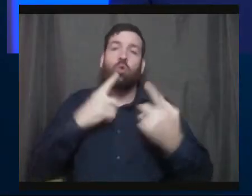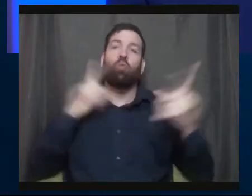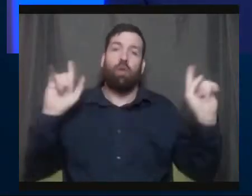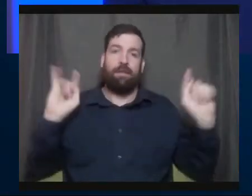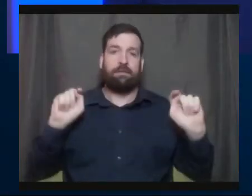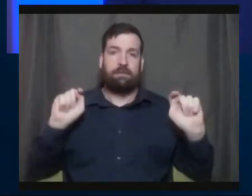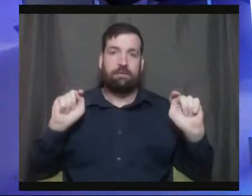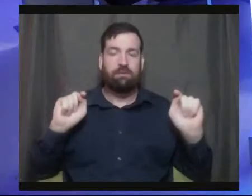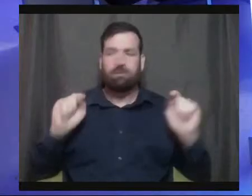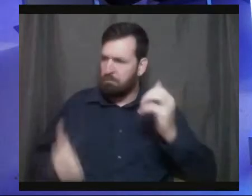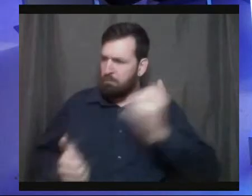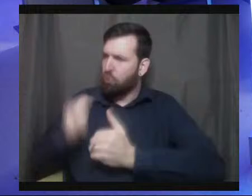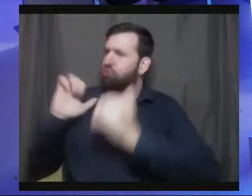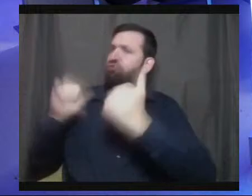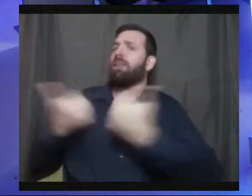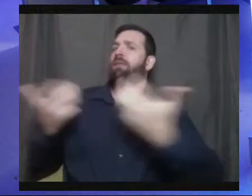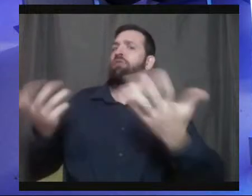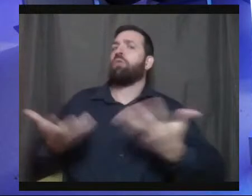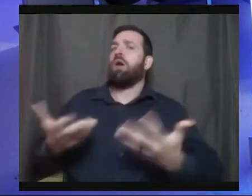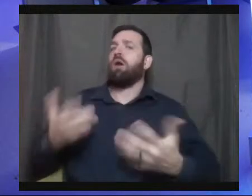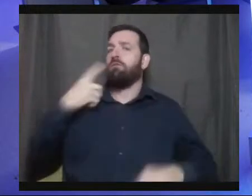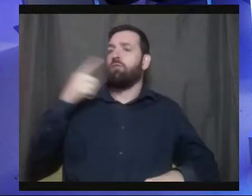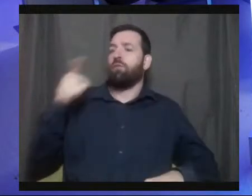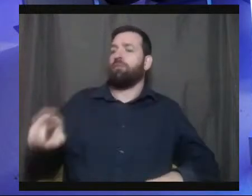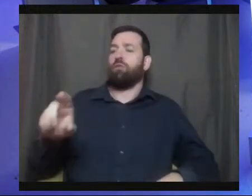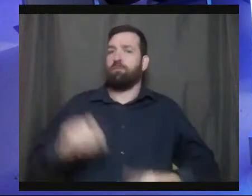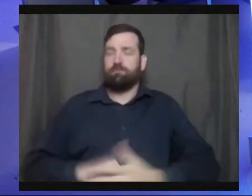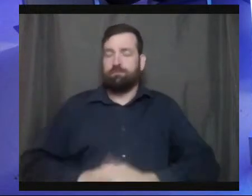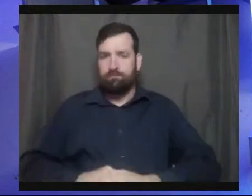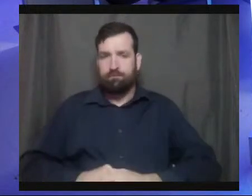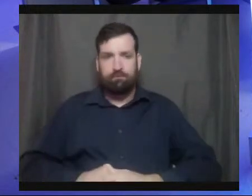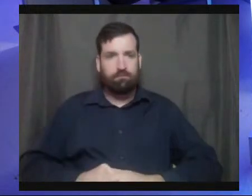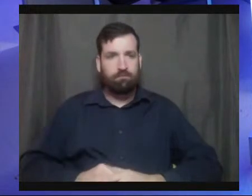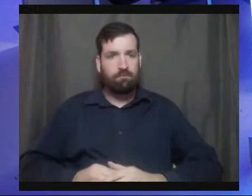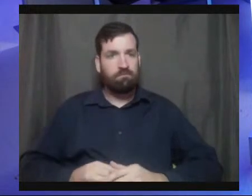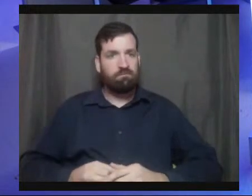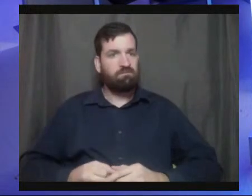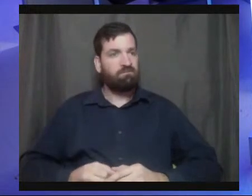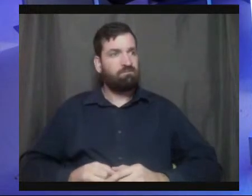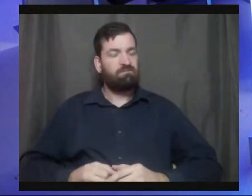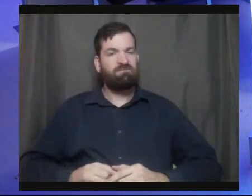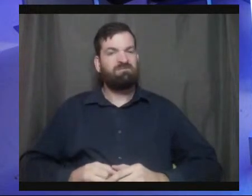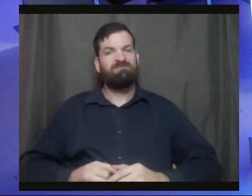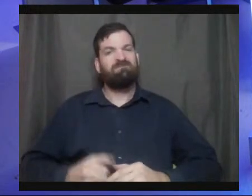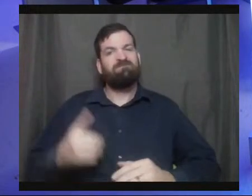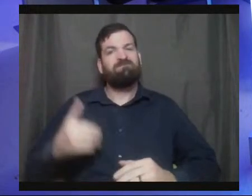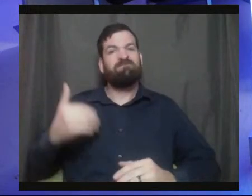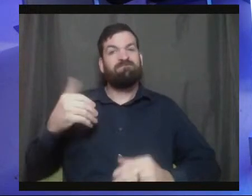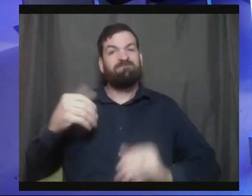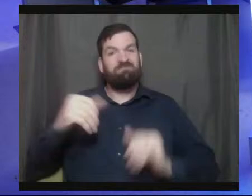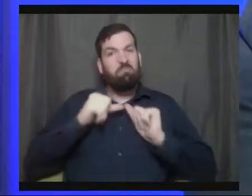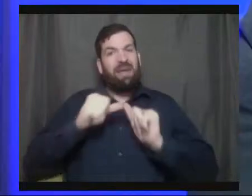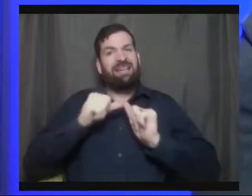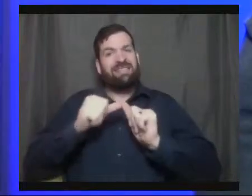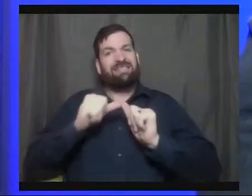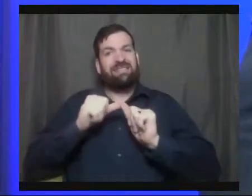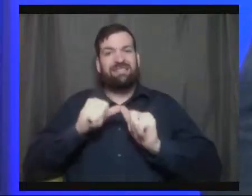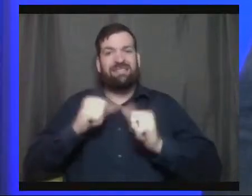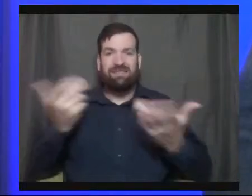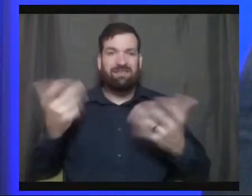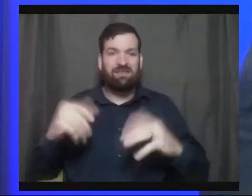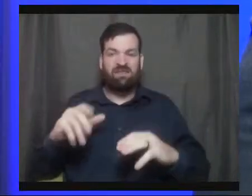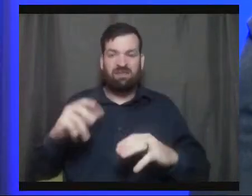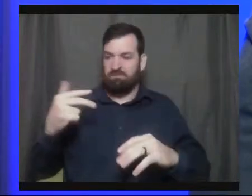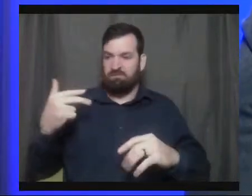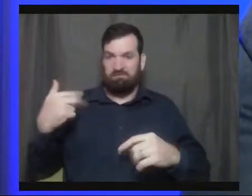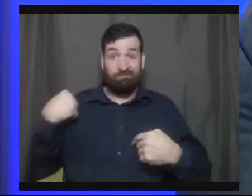most challenging part for you, Melissa? I think the maintenance part at this point, so I'm around 3 years or so